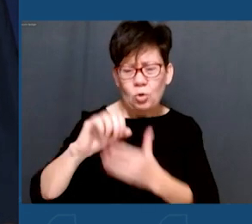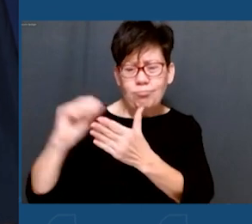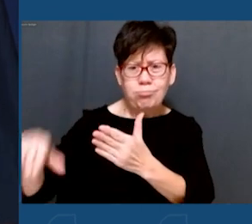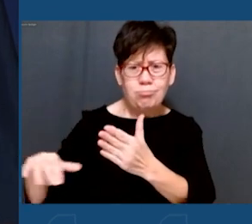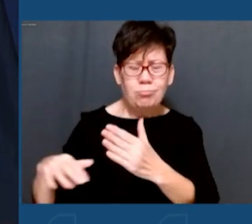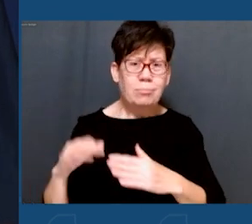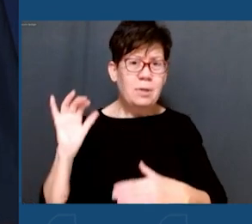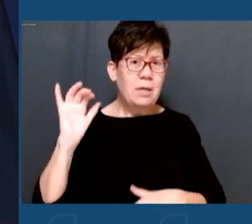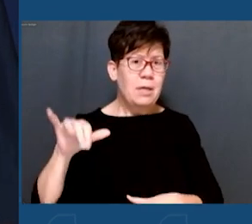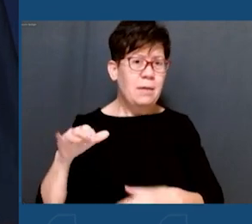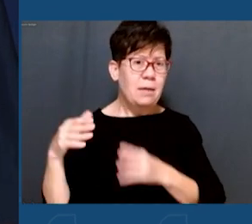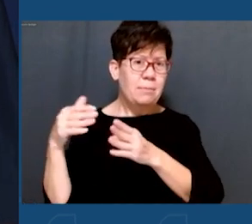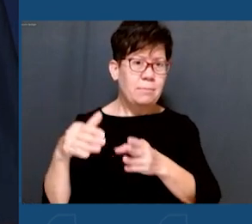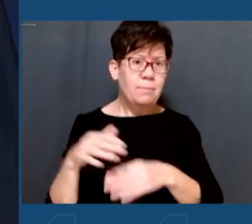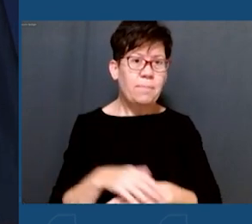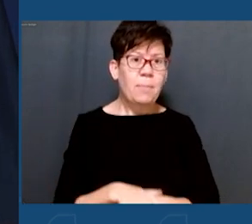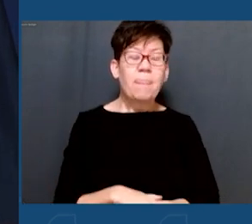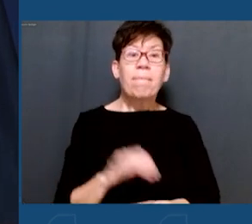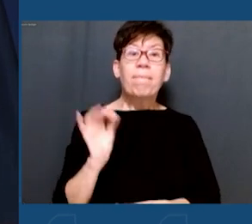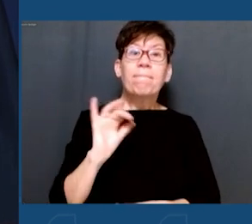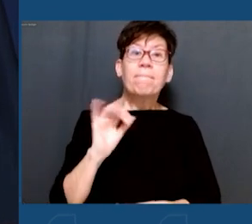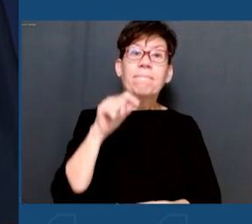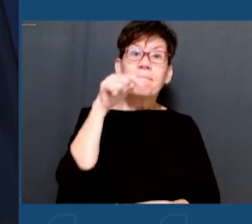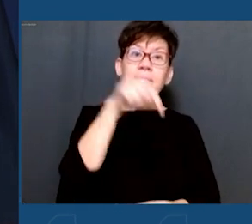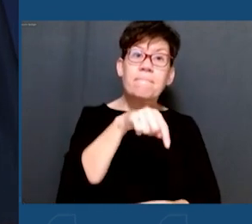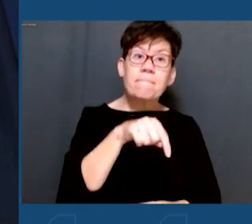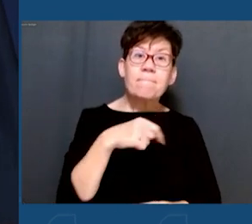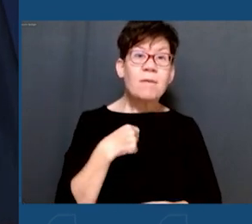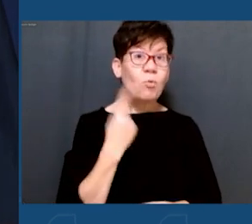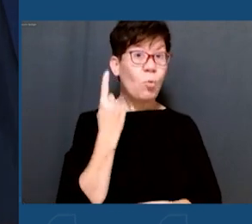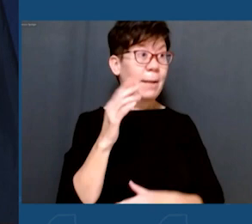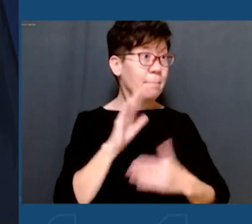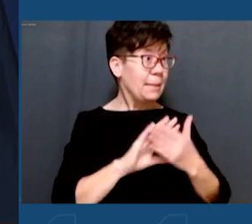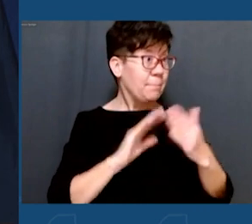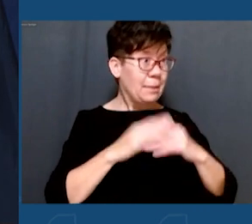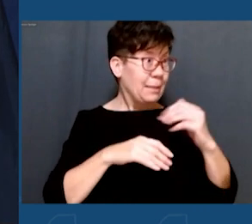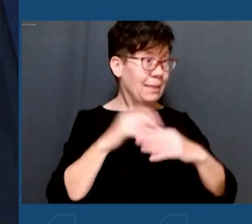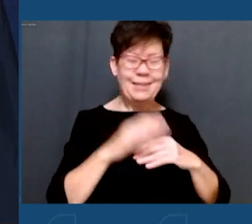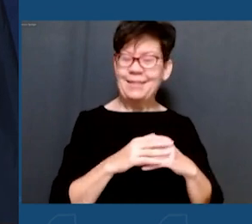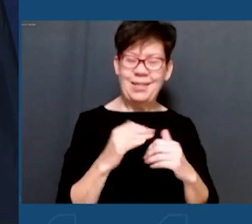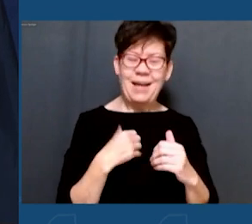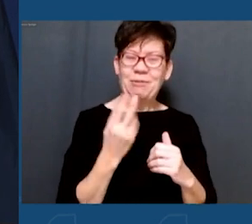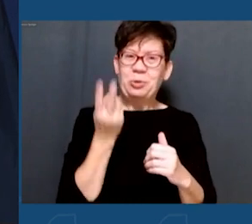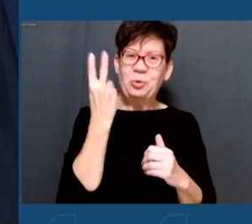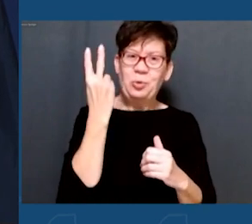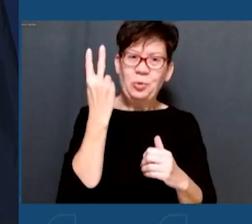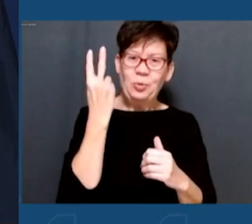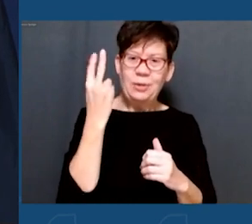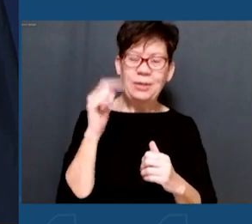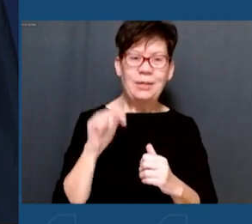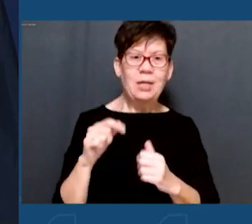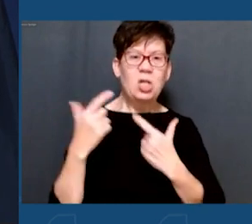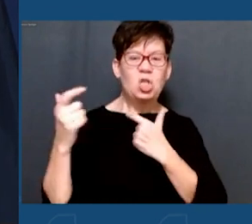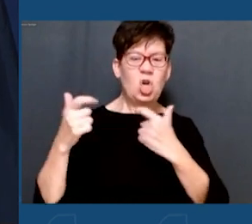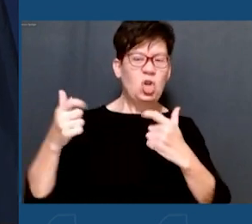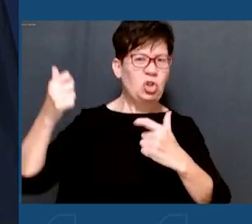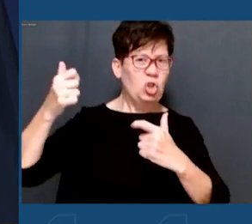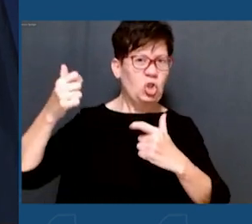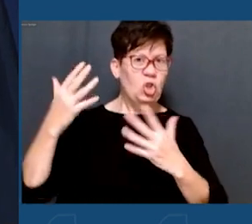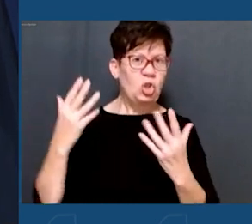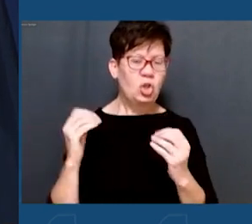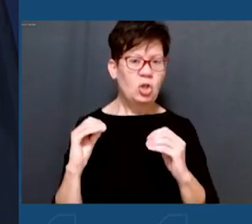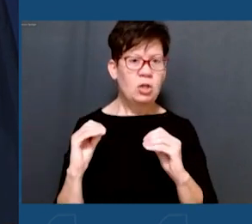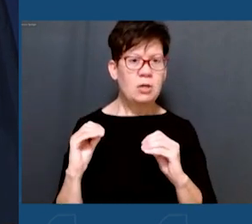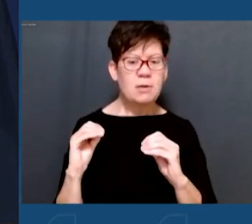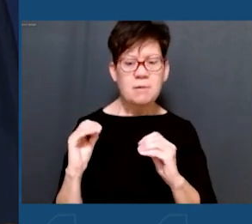the formation of a campus for the aquarium. It's not about one building anymore, it's about two. It's about a larger, more substantial destination of the